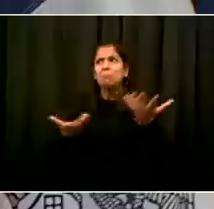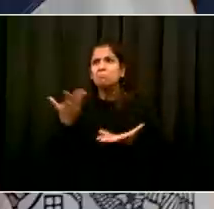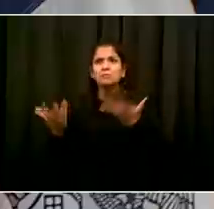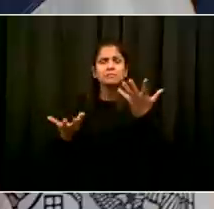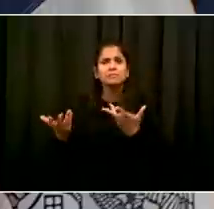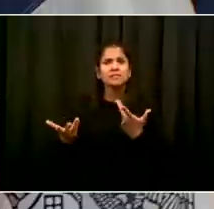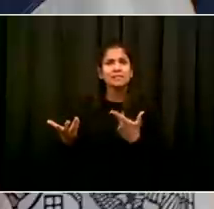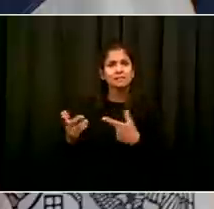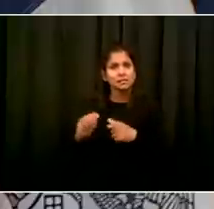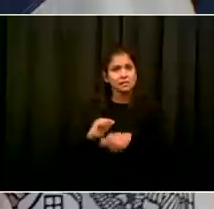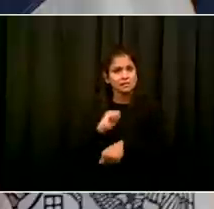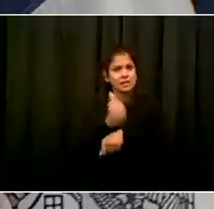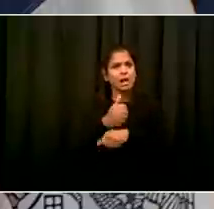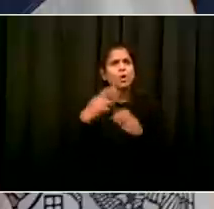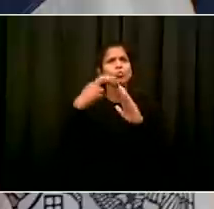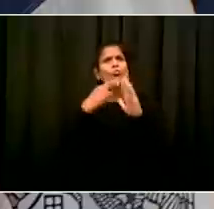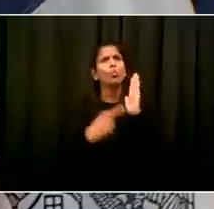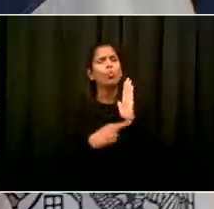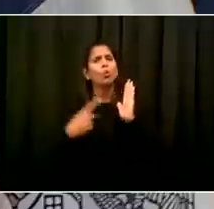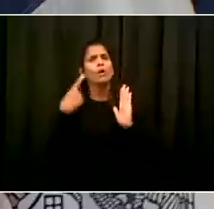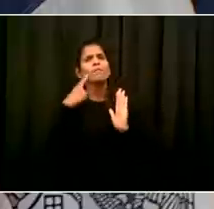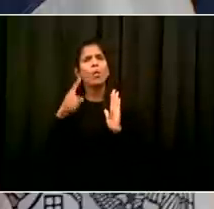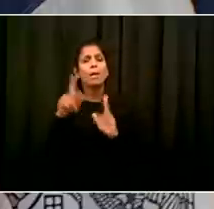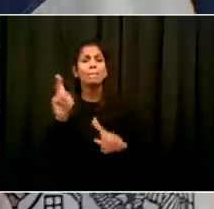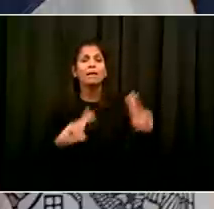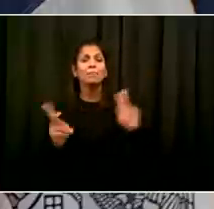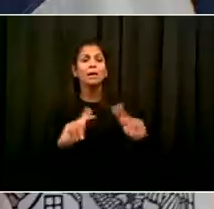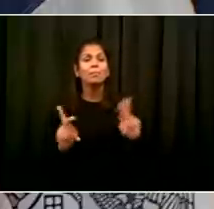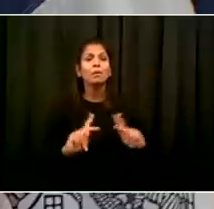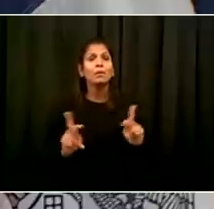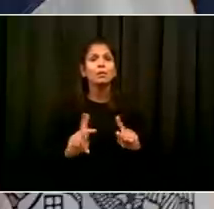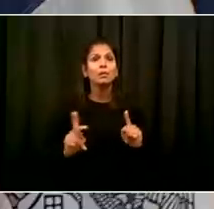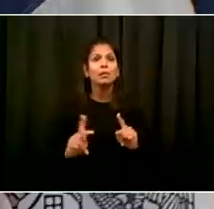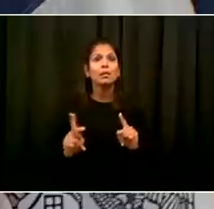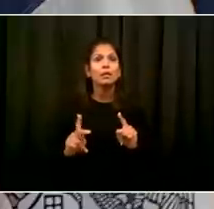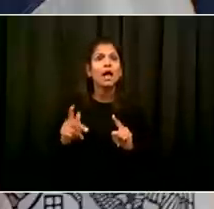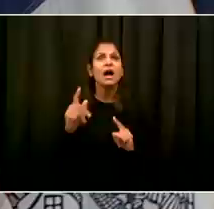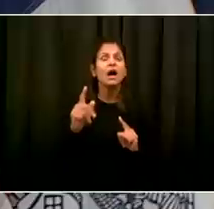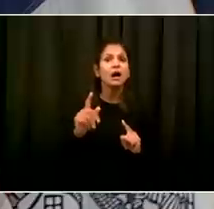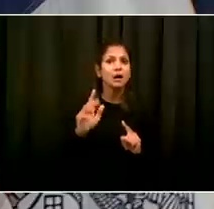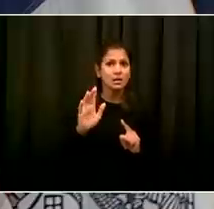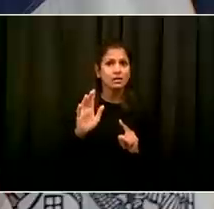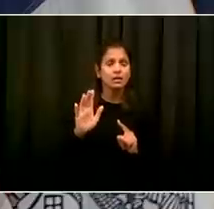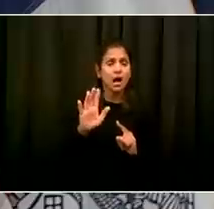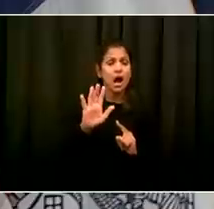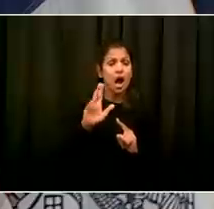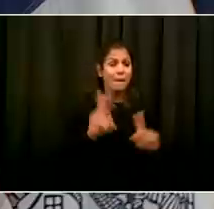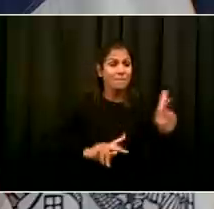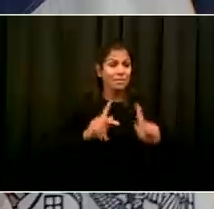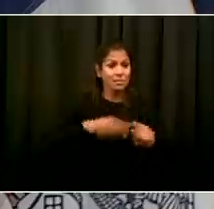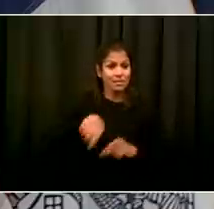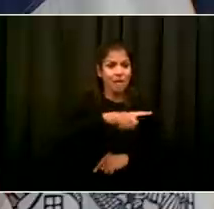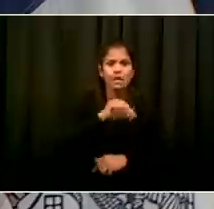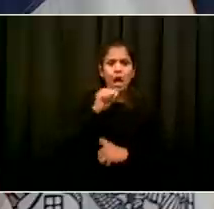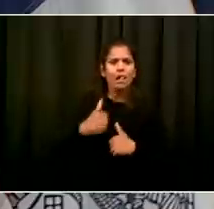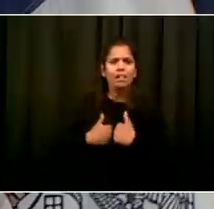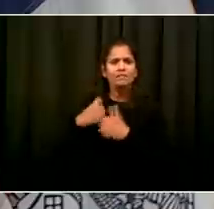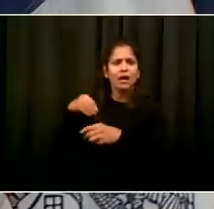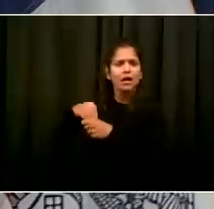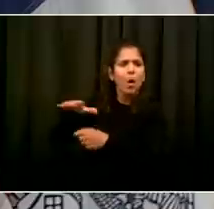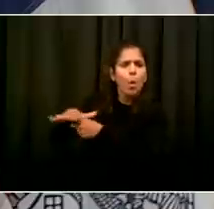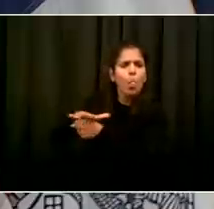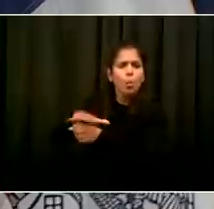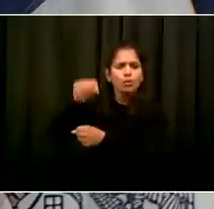Jen, I'll start. And I'll turn to Dr. Varma and Dr. Choksi. I think one of the things